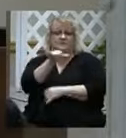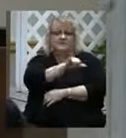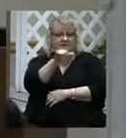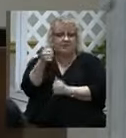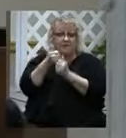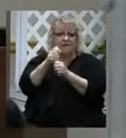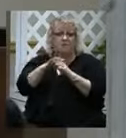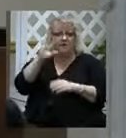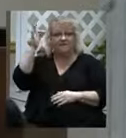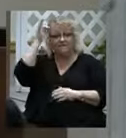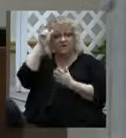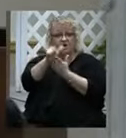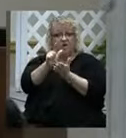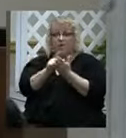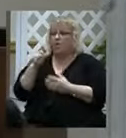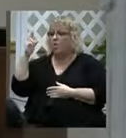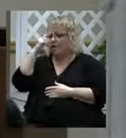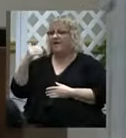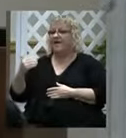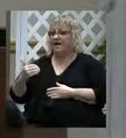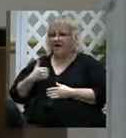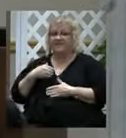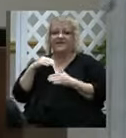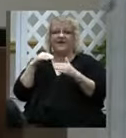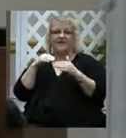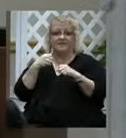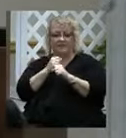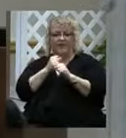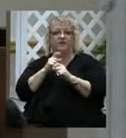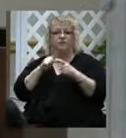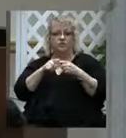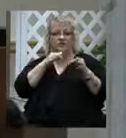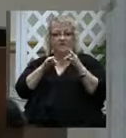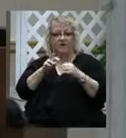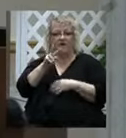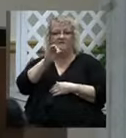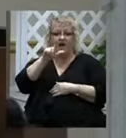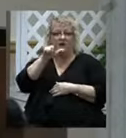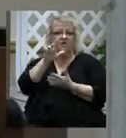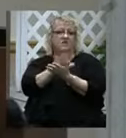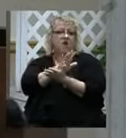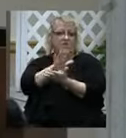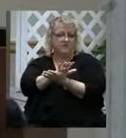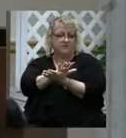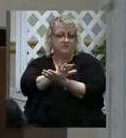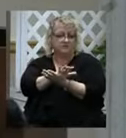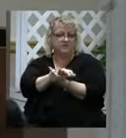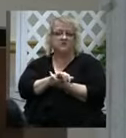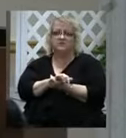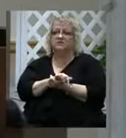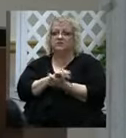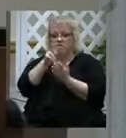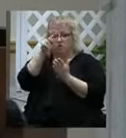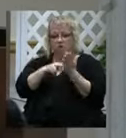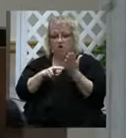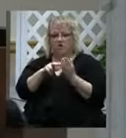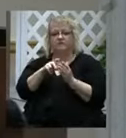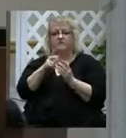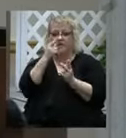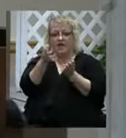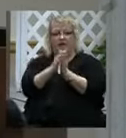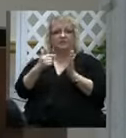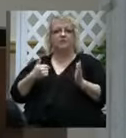federal law, Hawaii has actually endeavored to define vital documents. So you can look at our statute or talk to me and